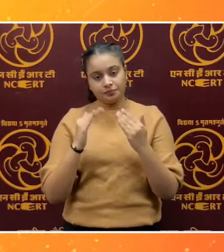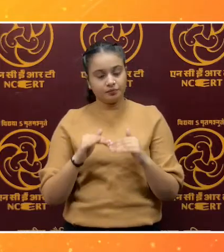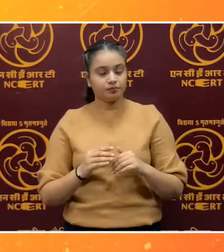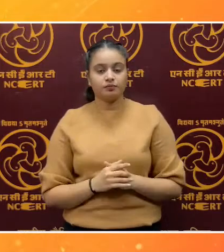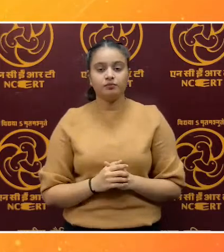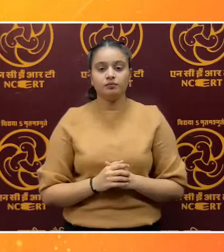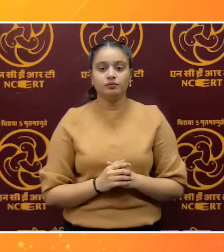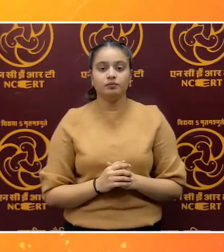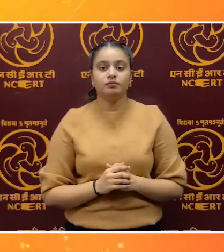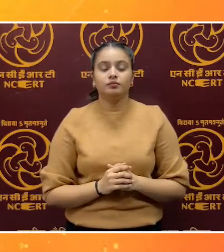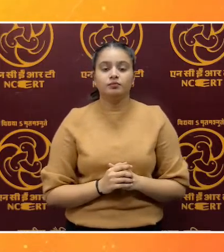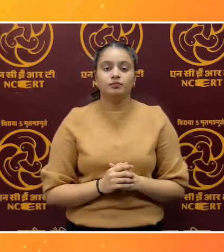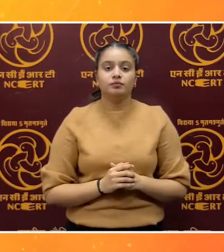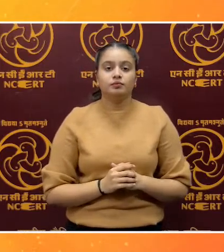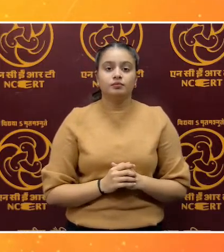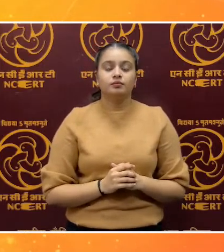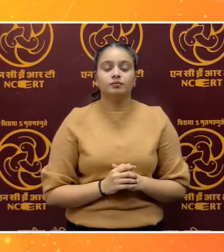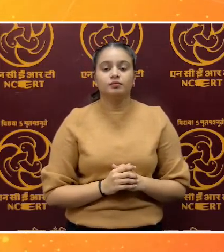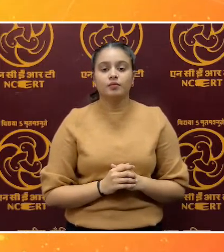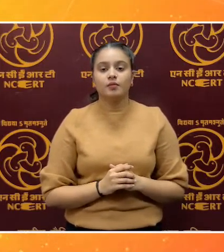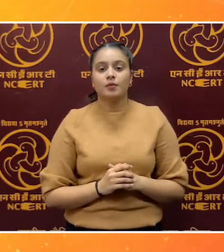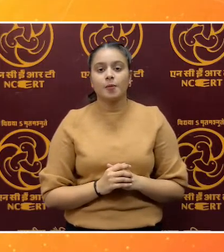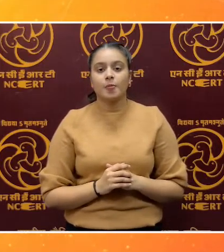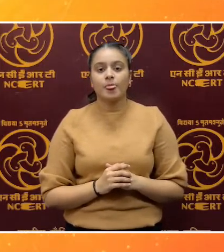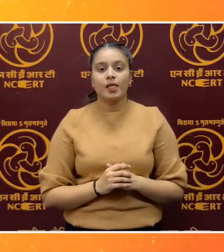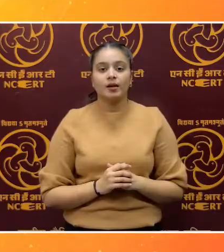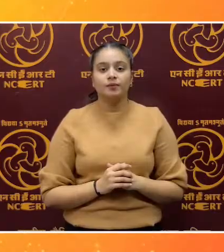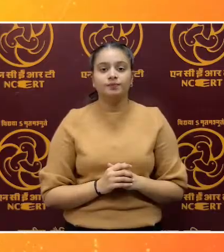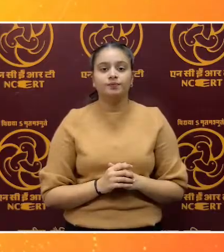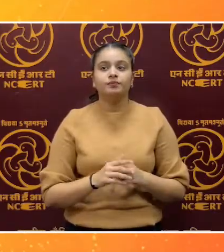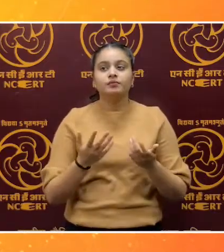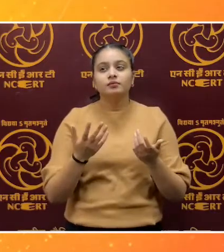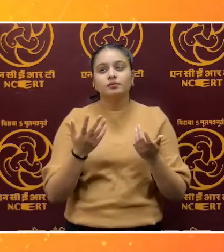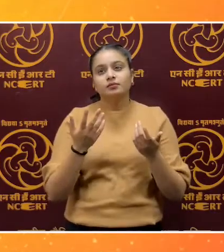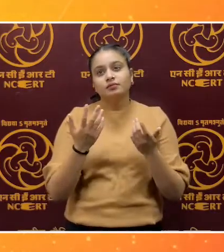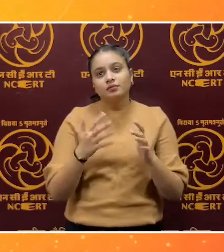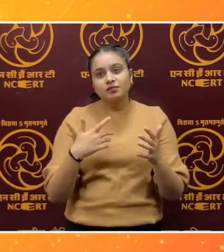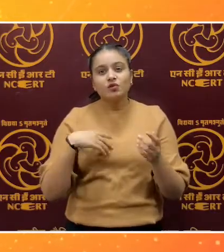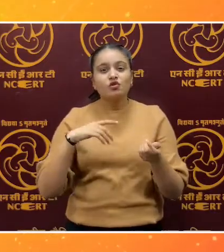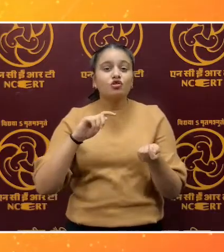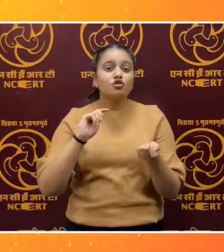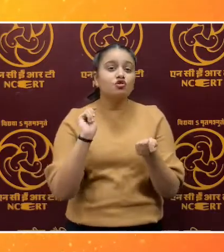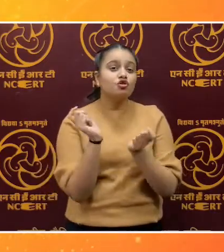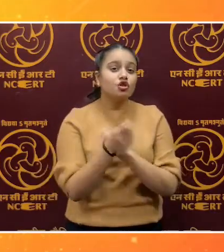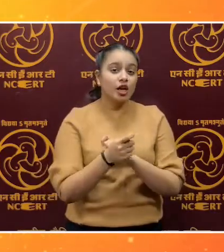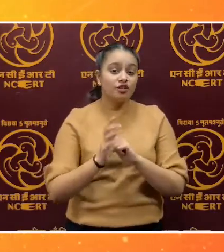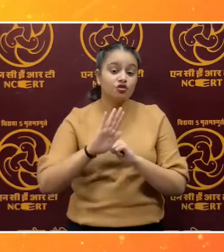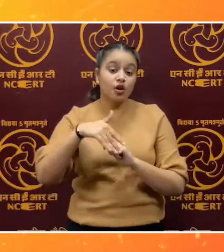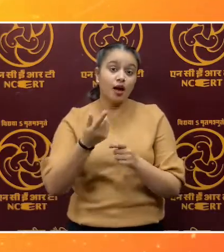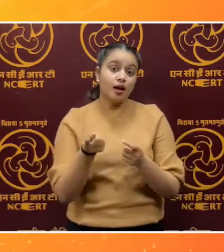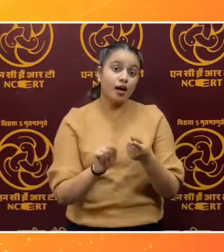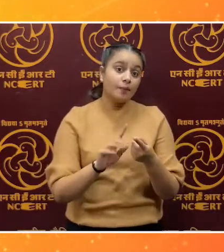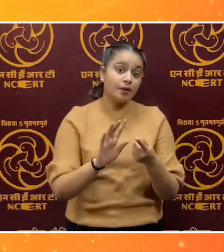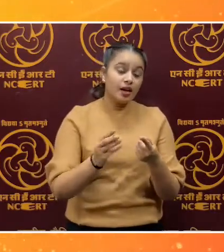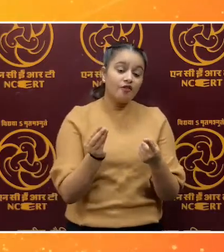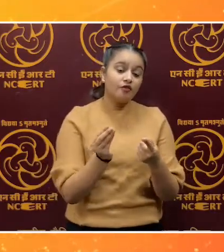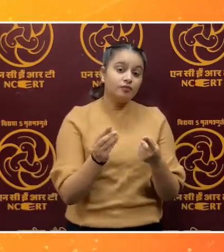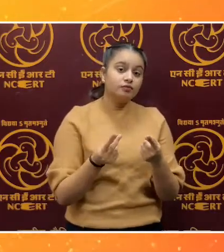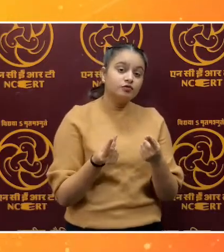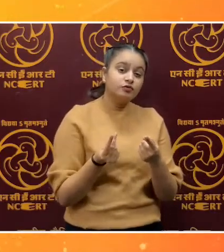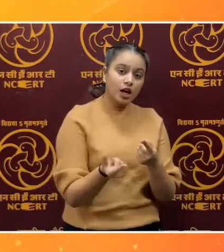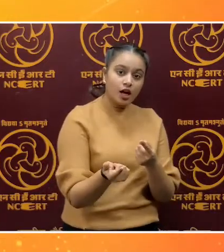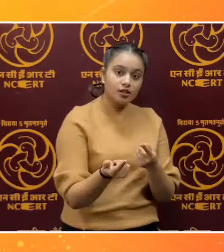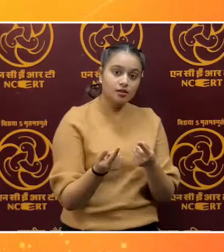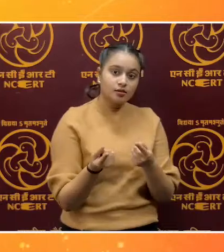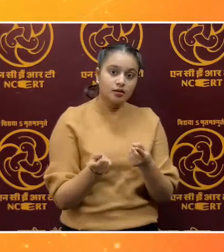there. About to. About to is that there is a transition which is going to happen very soon,